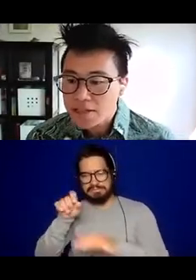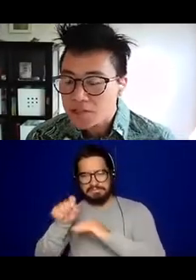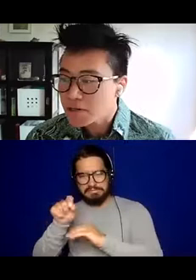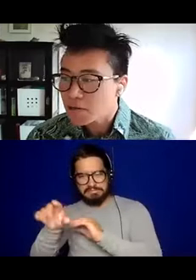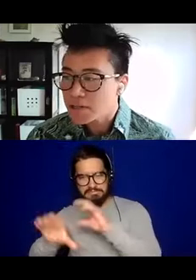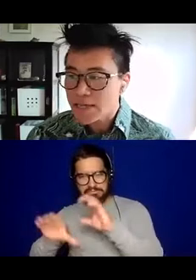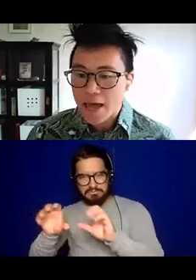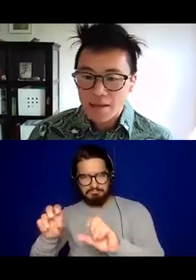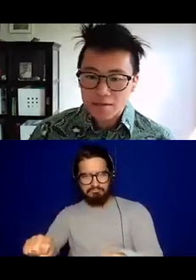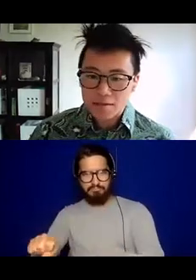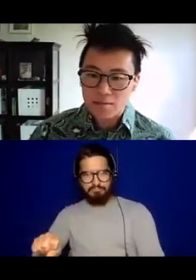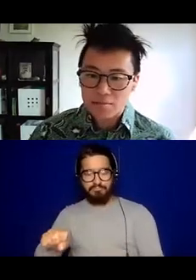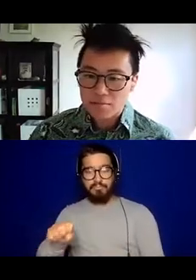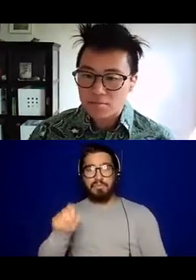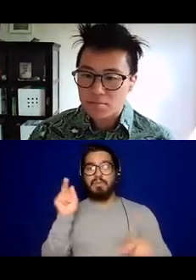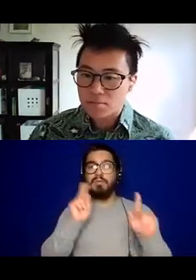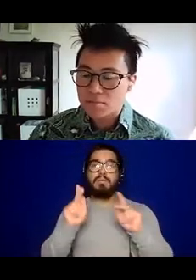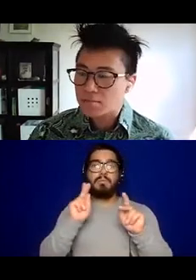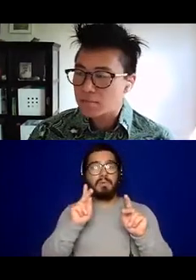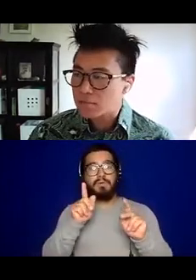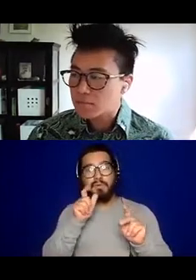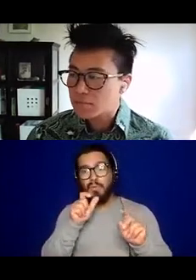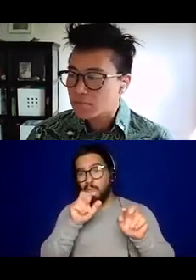People that registered and couldn't attend.